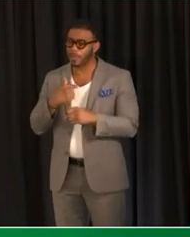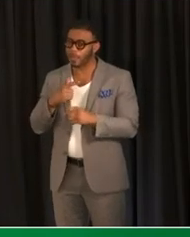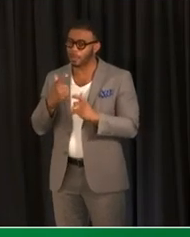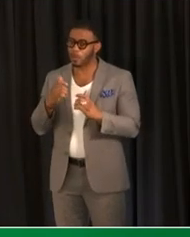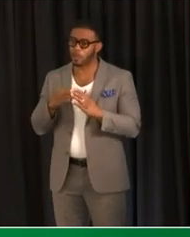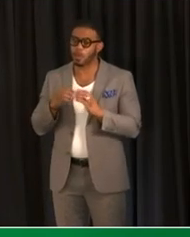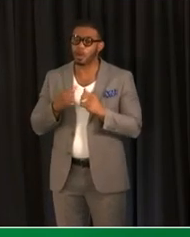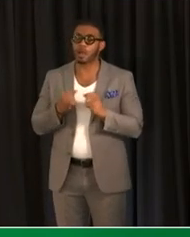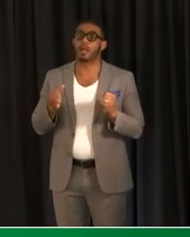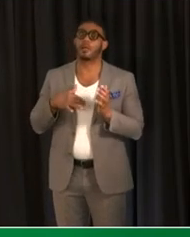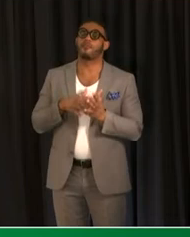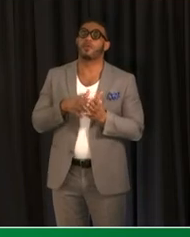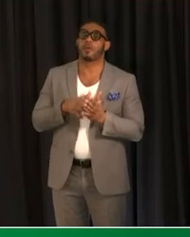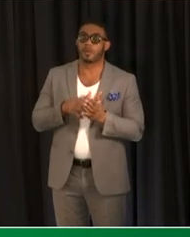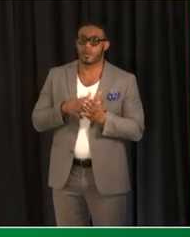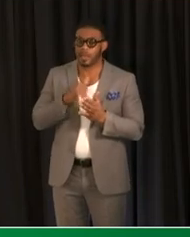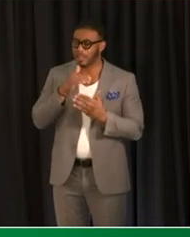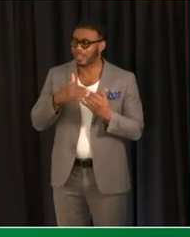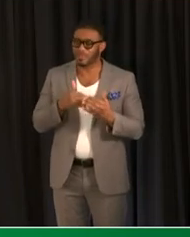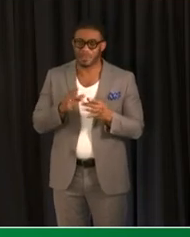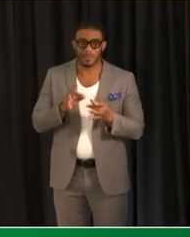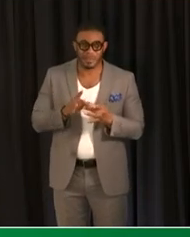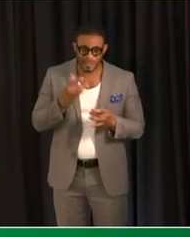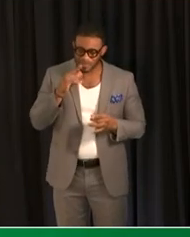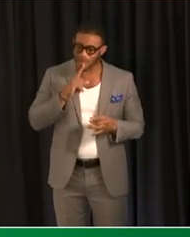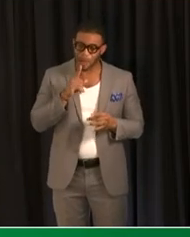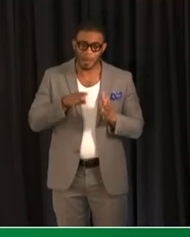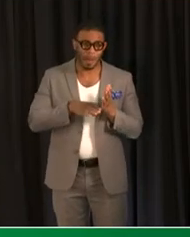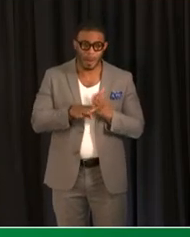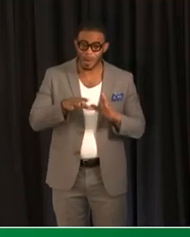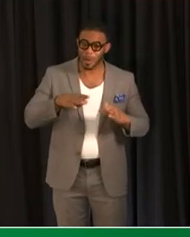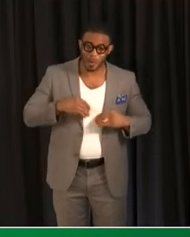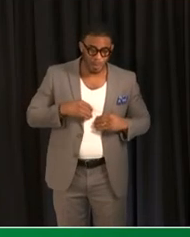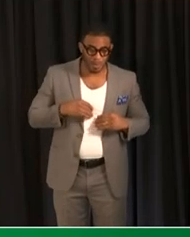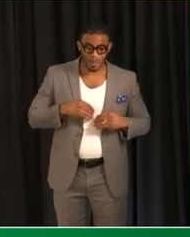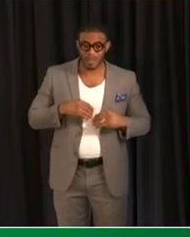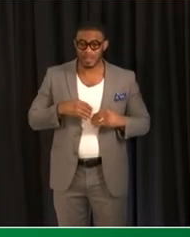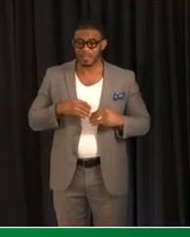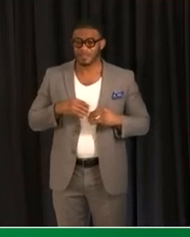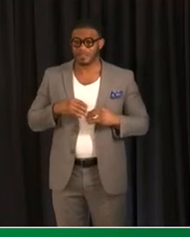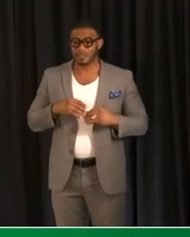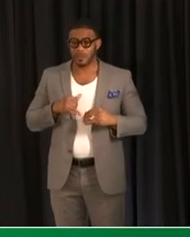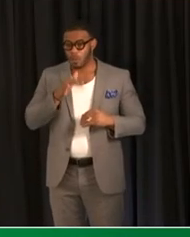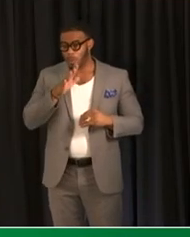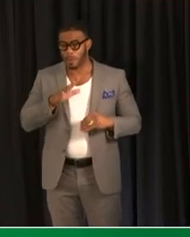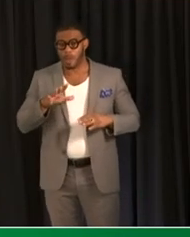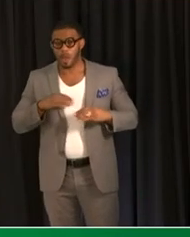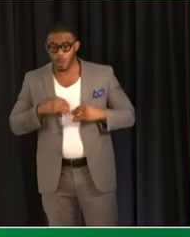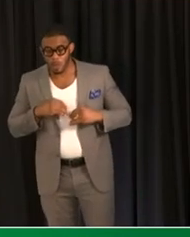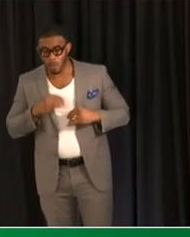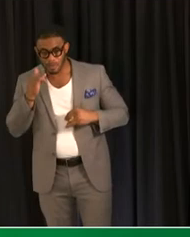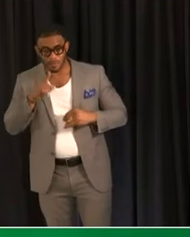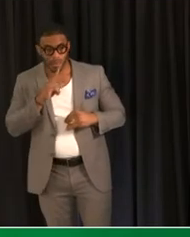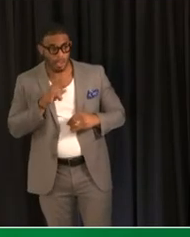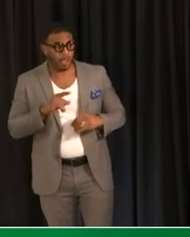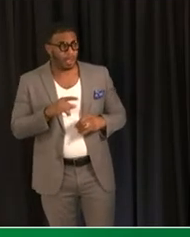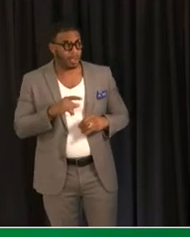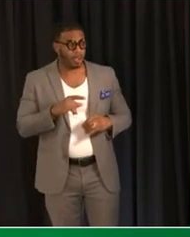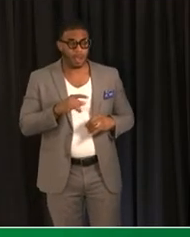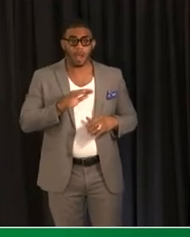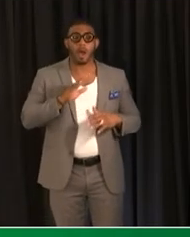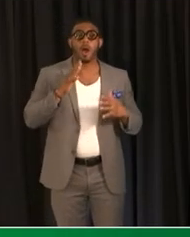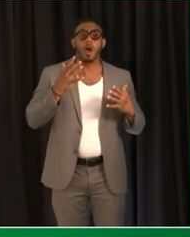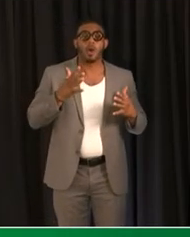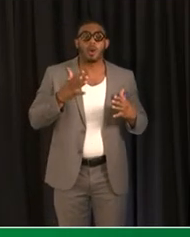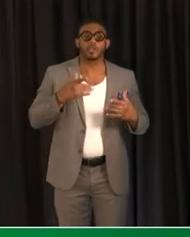also makes us much more vulnerable, not to even mention if you are minority-owned, women-owned, if you